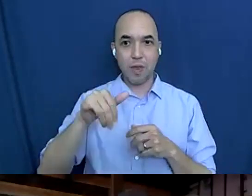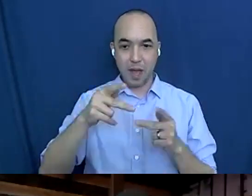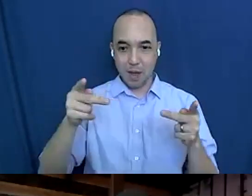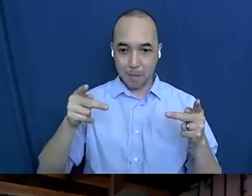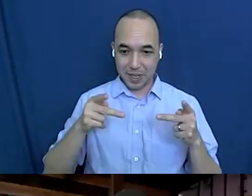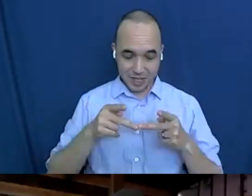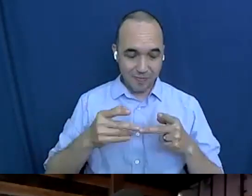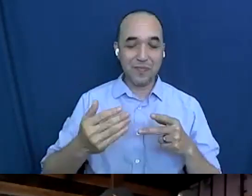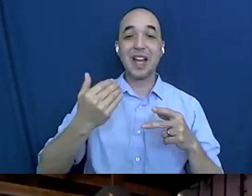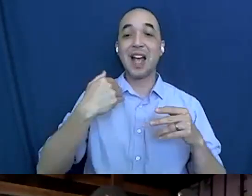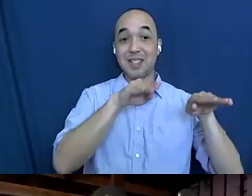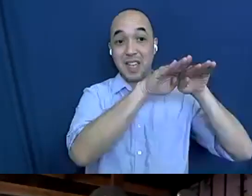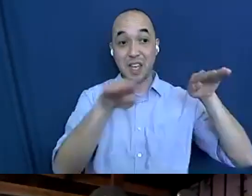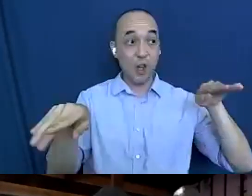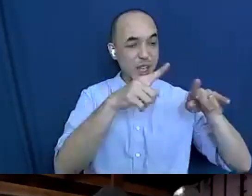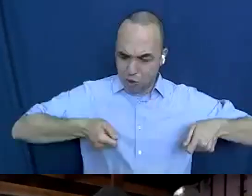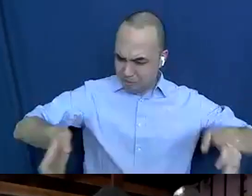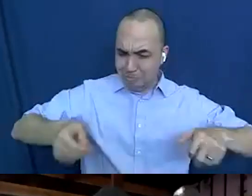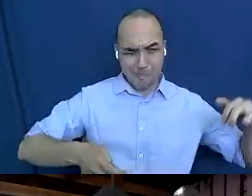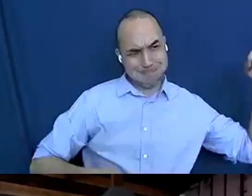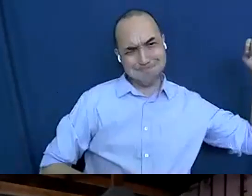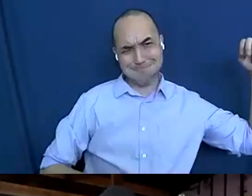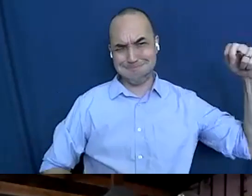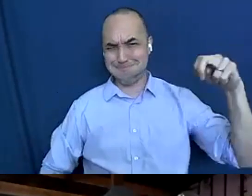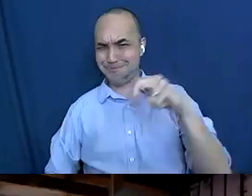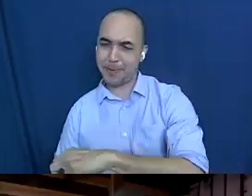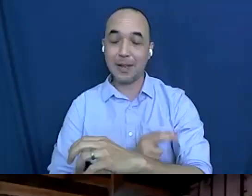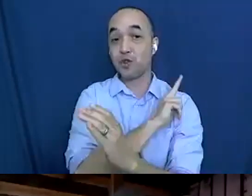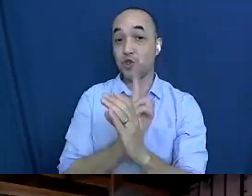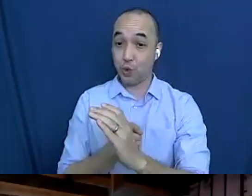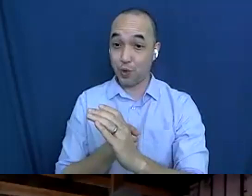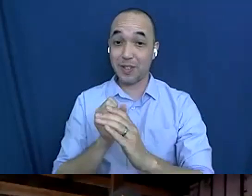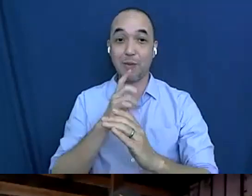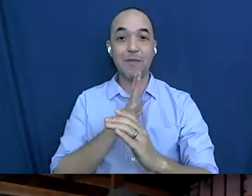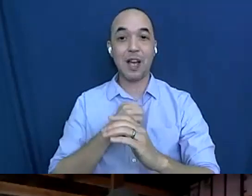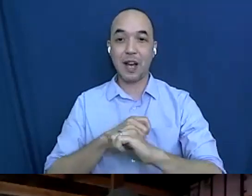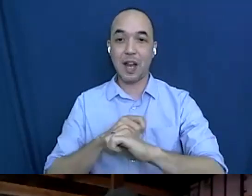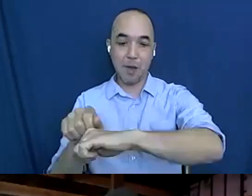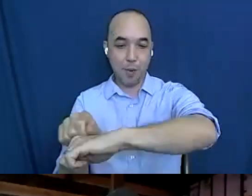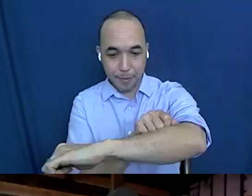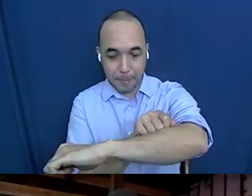glove on his hand, blew the whistle because I had my other birds out and my bird would fly to him. So as